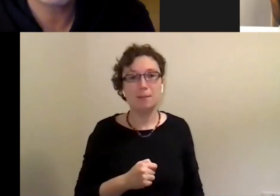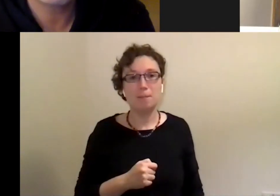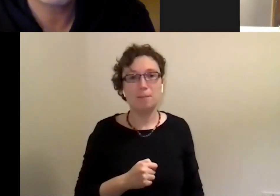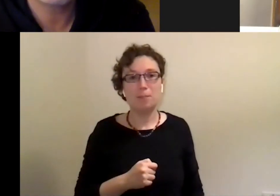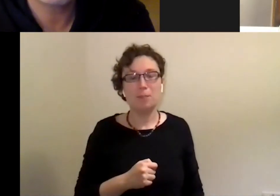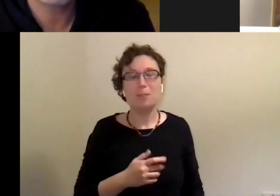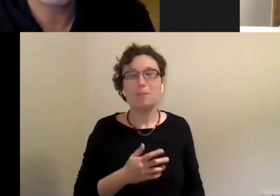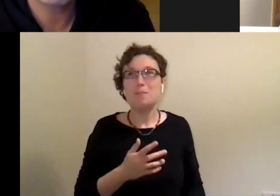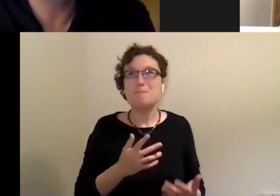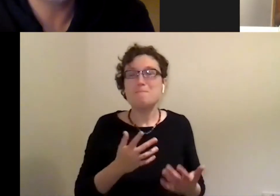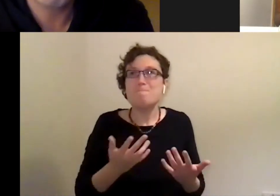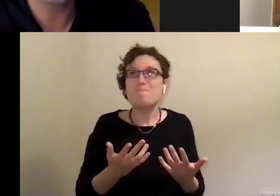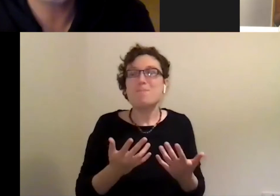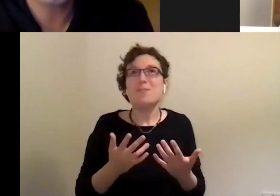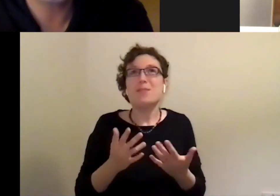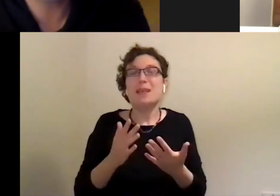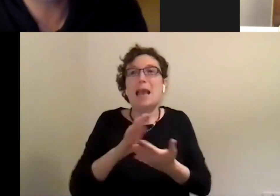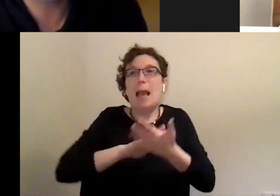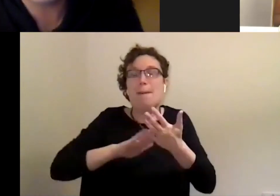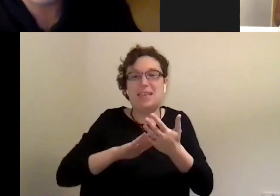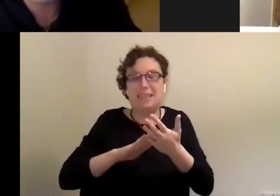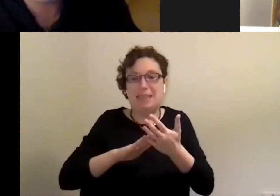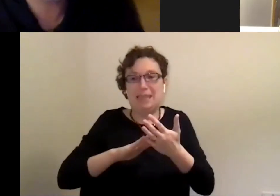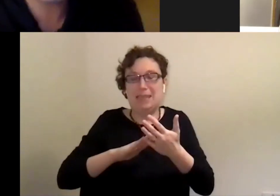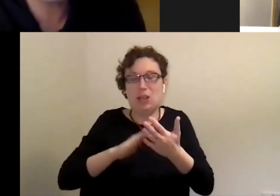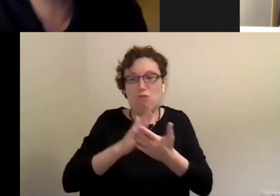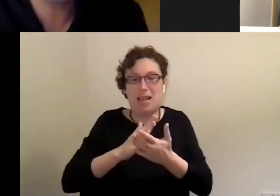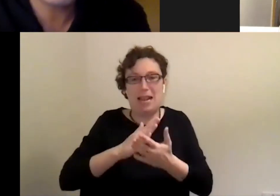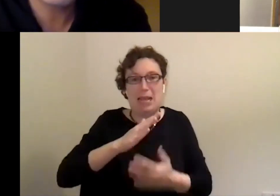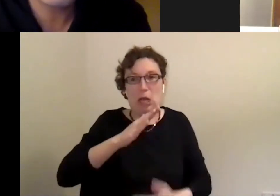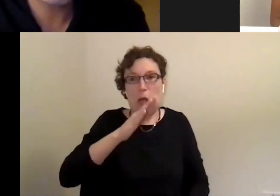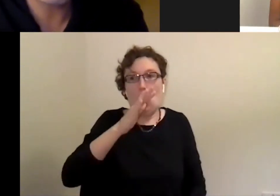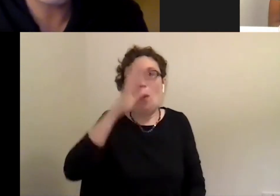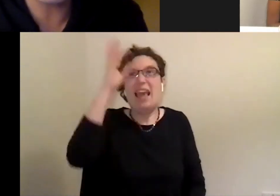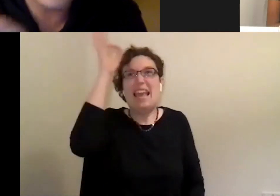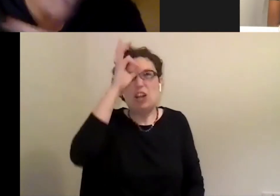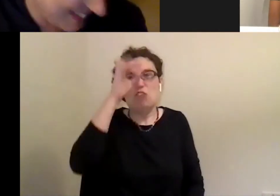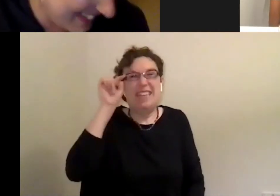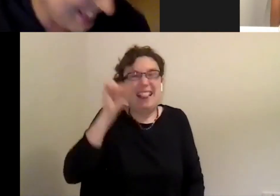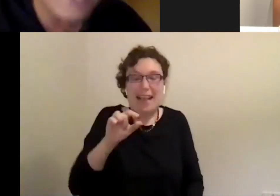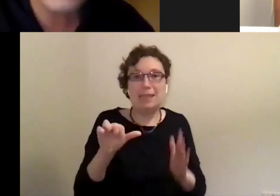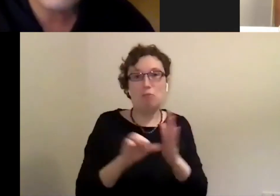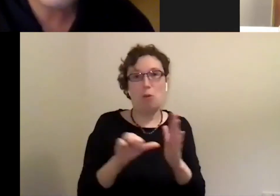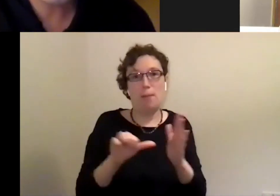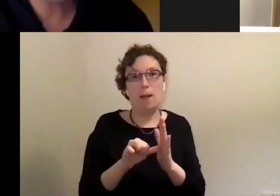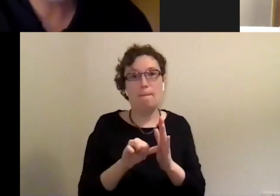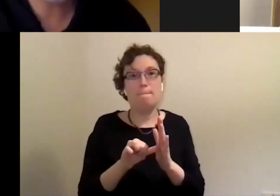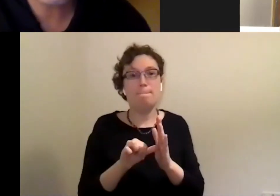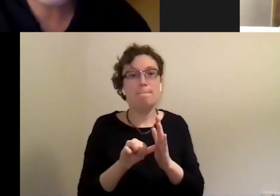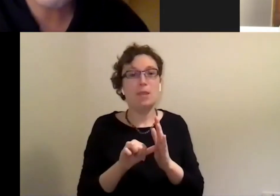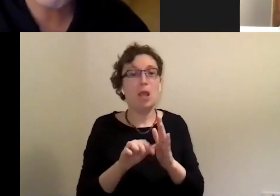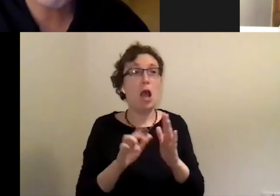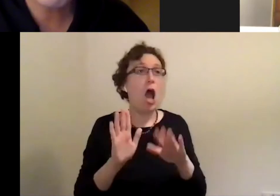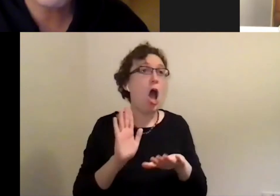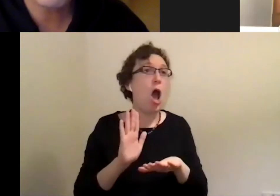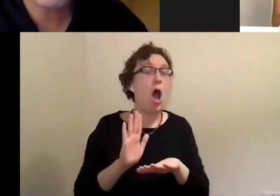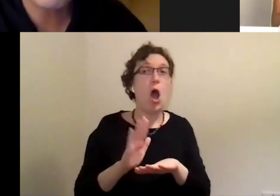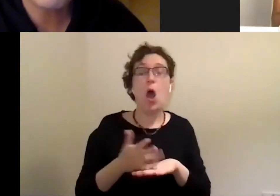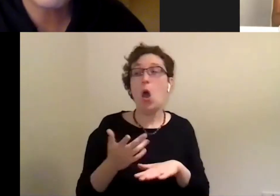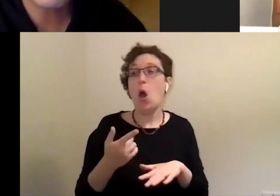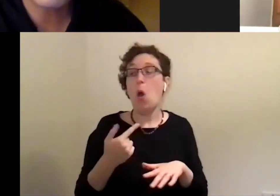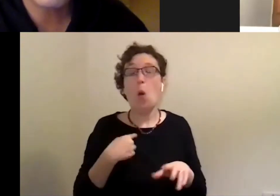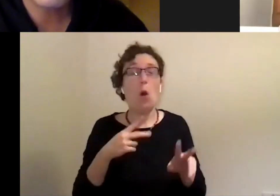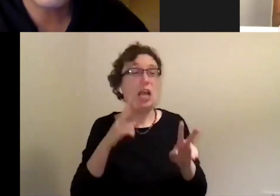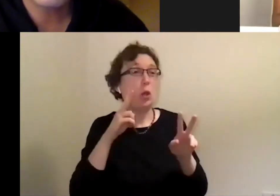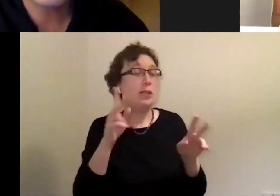to the actual problems that are going on just by saying, oh, everyone's the same, I don't see color. That's very idealistic, because everyone isn't